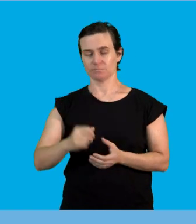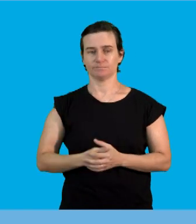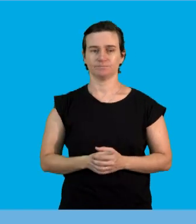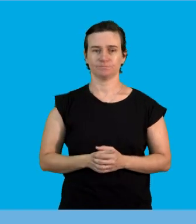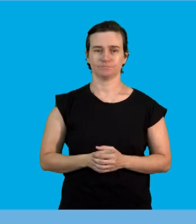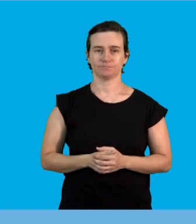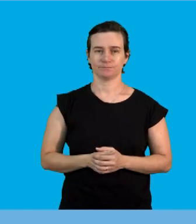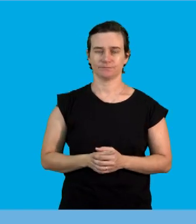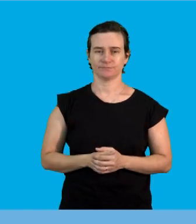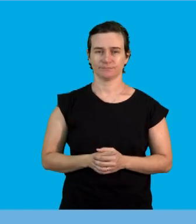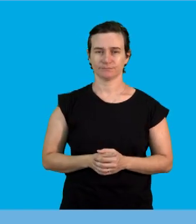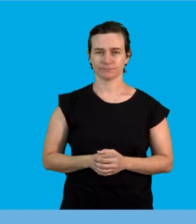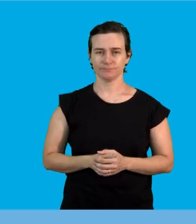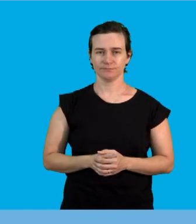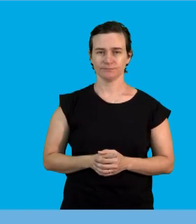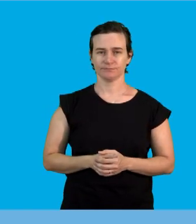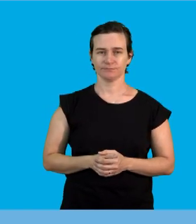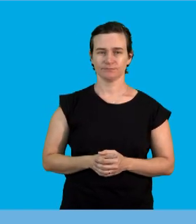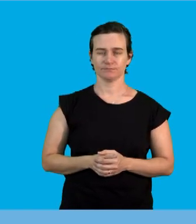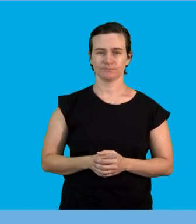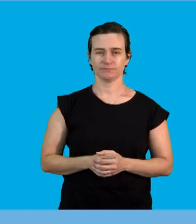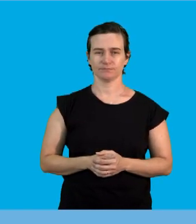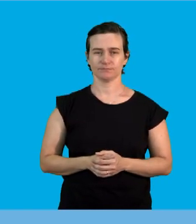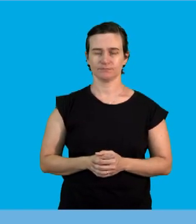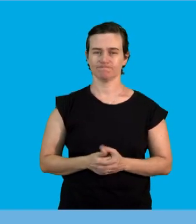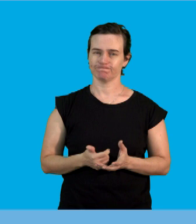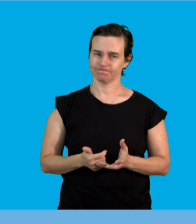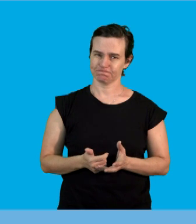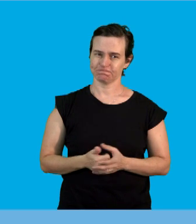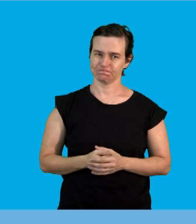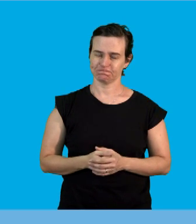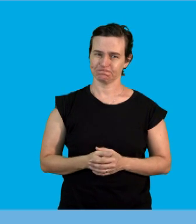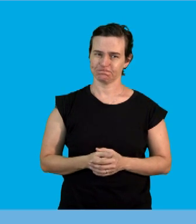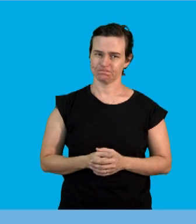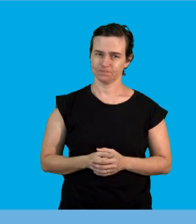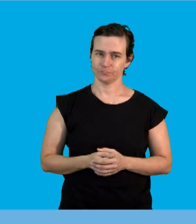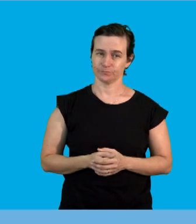So there must be a voltmeter again, so we're going to connect, it must be